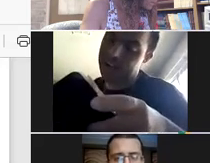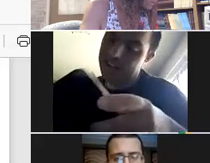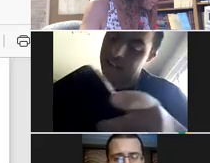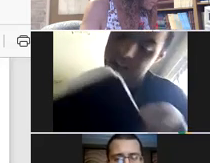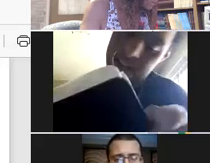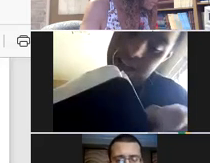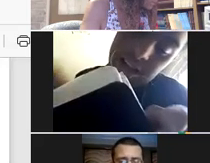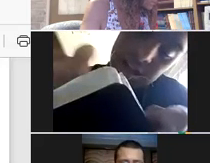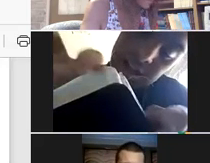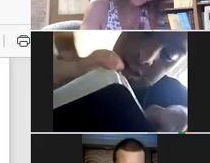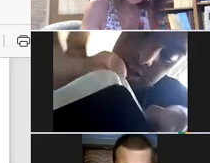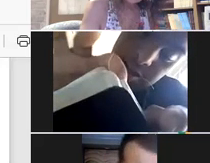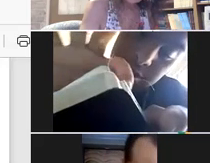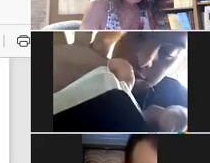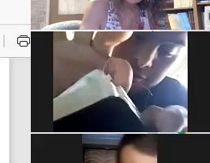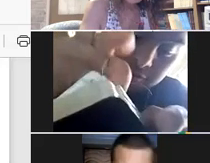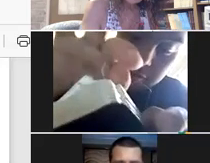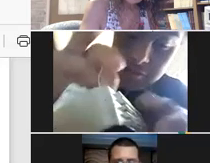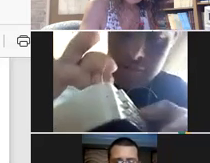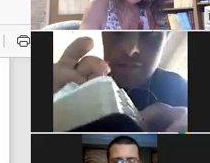Beginning at verse 3.